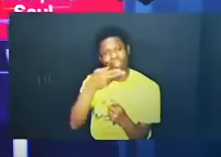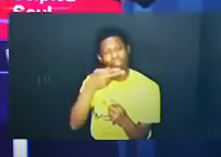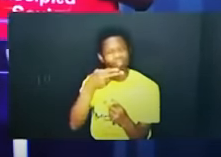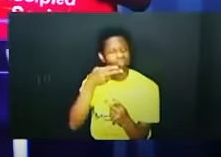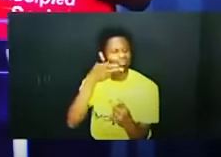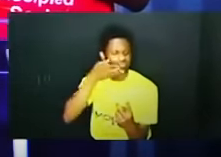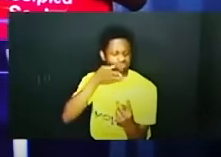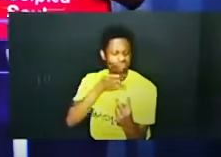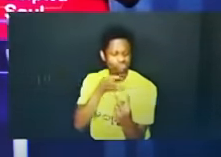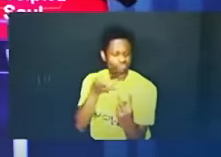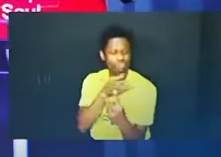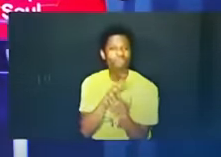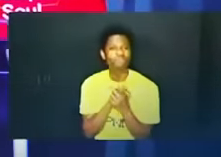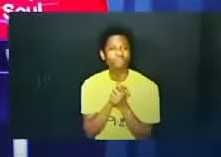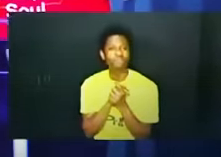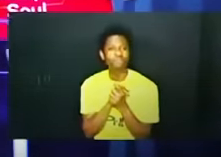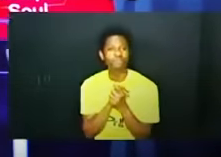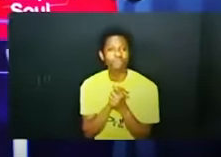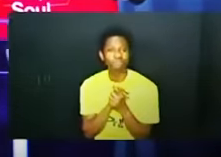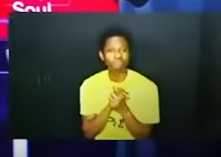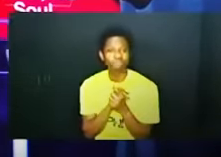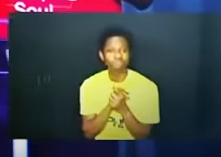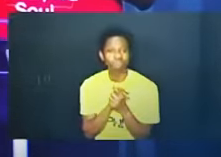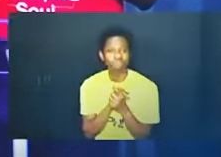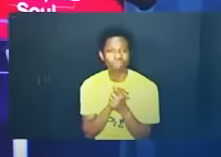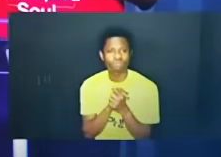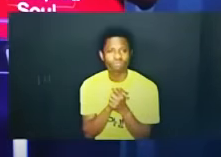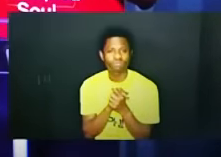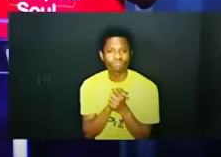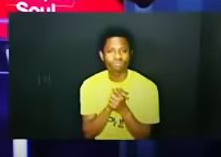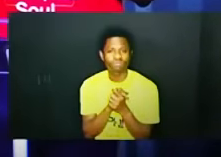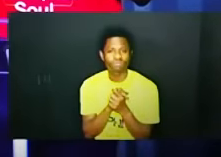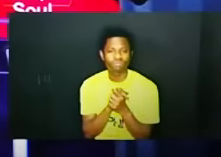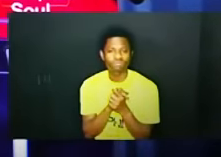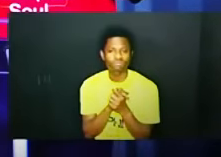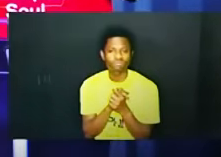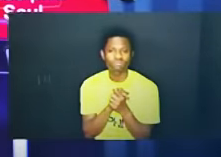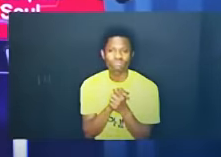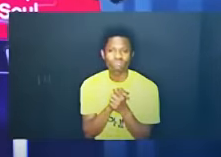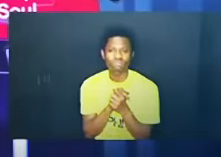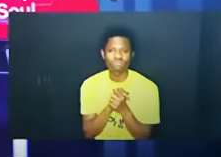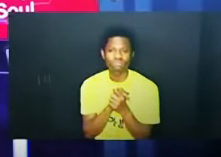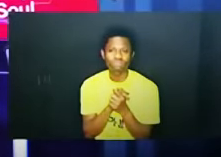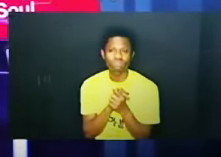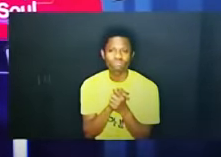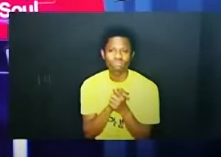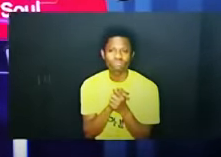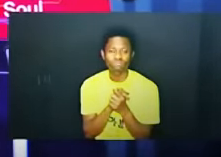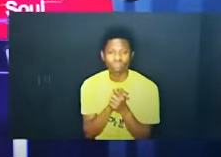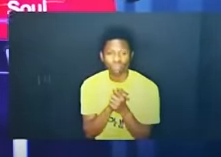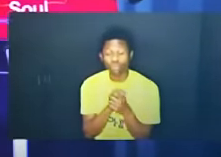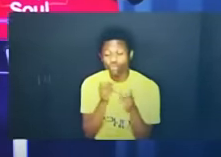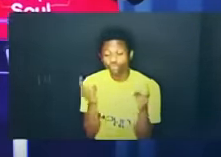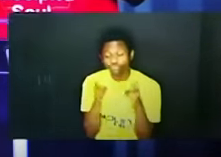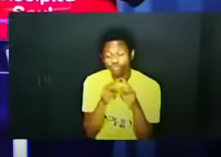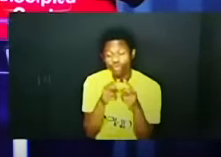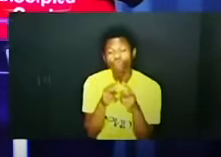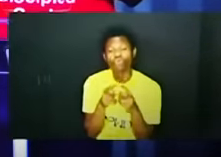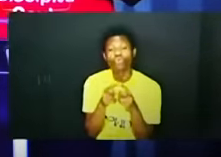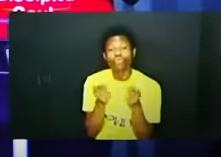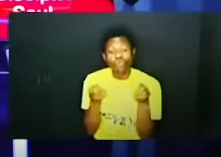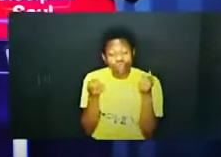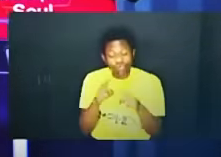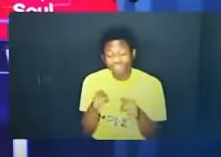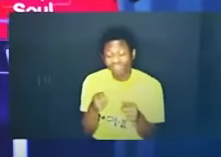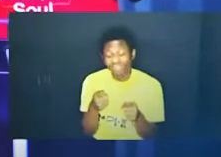the avoda is said to be served, they confidently bring the word worship there to just to mean to